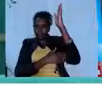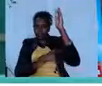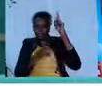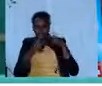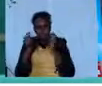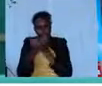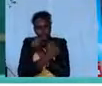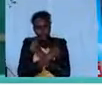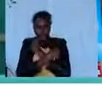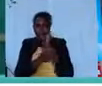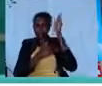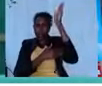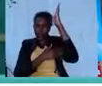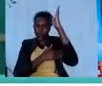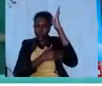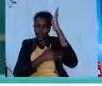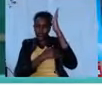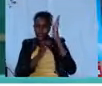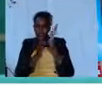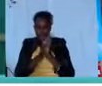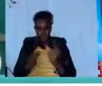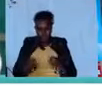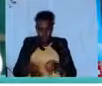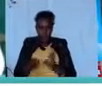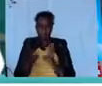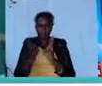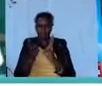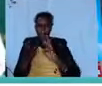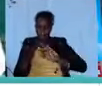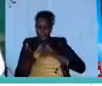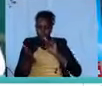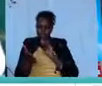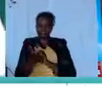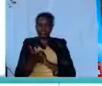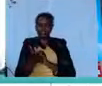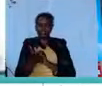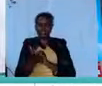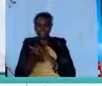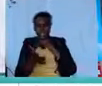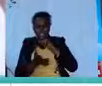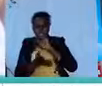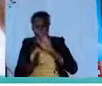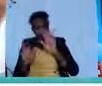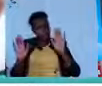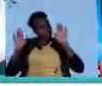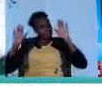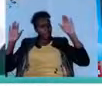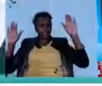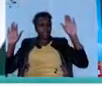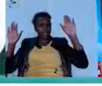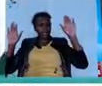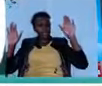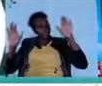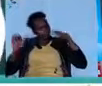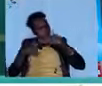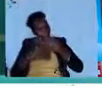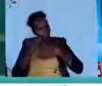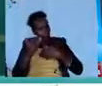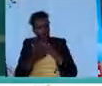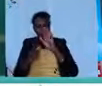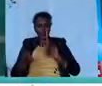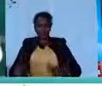love God in this manner means that you should surrender all your